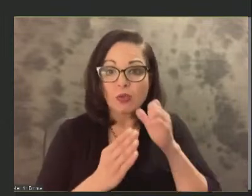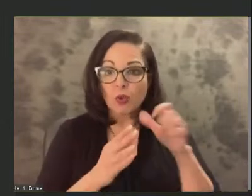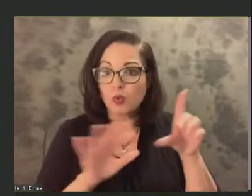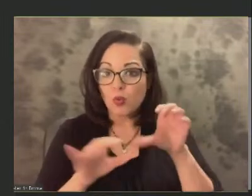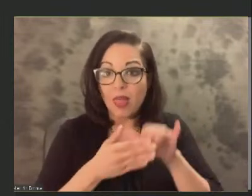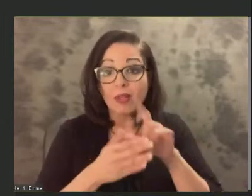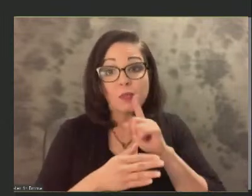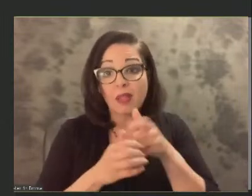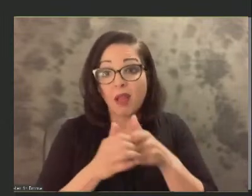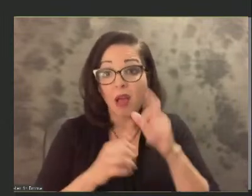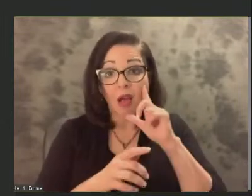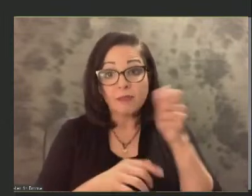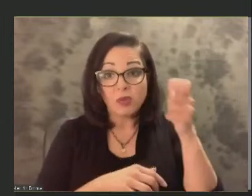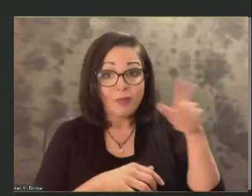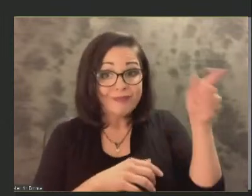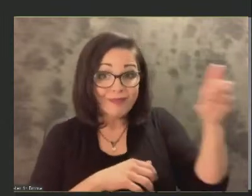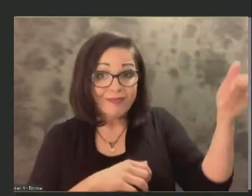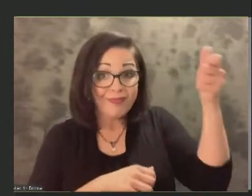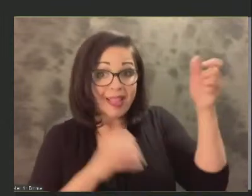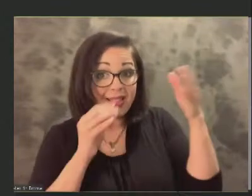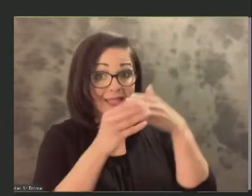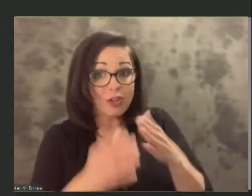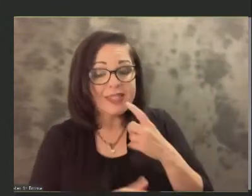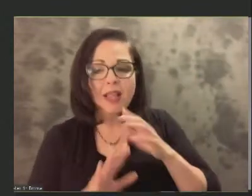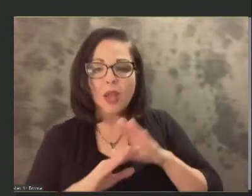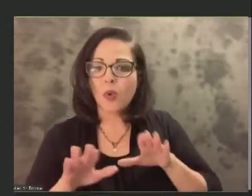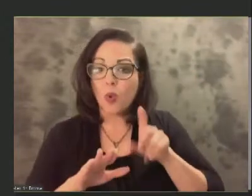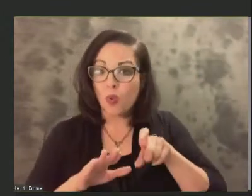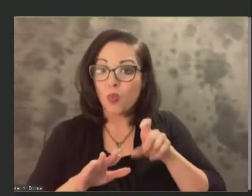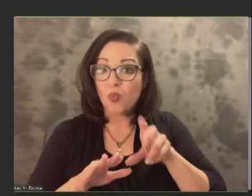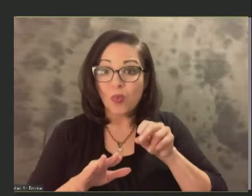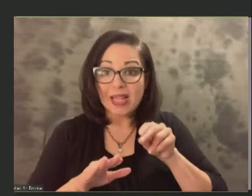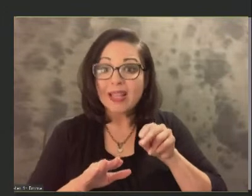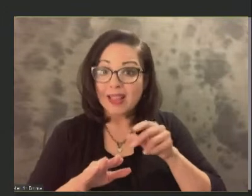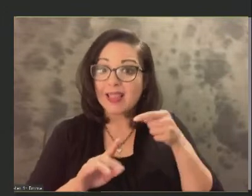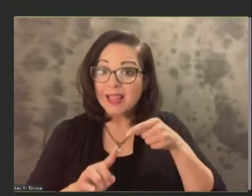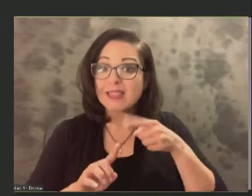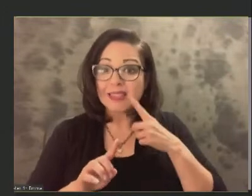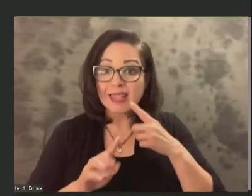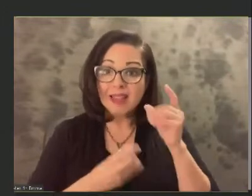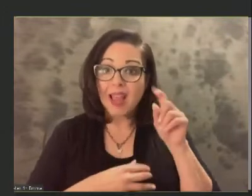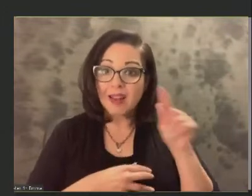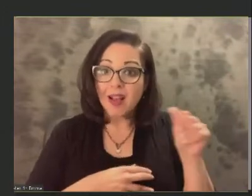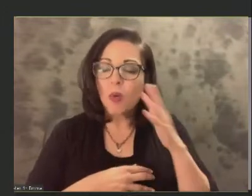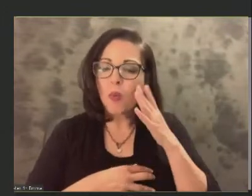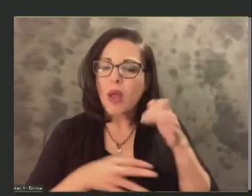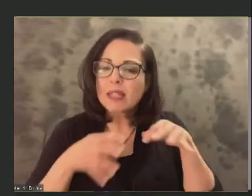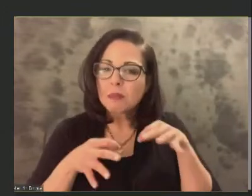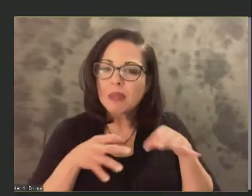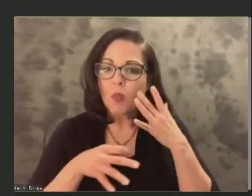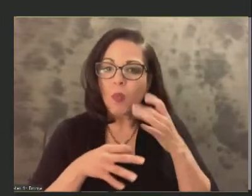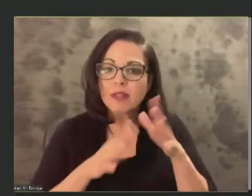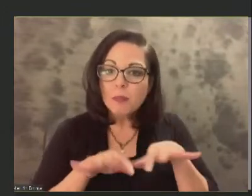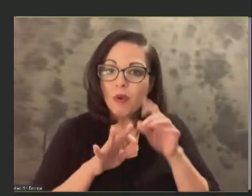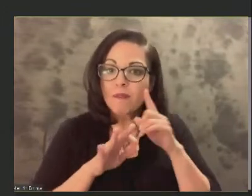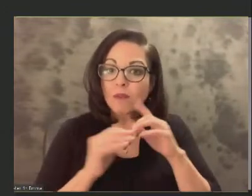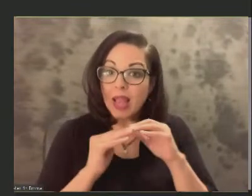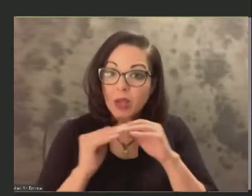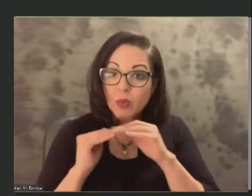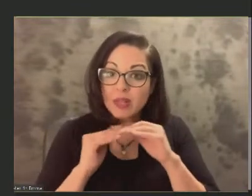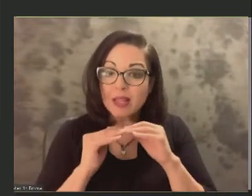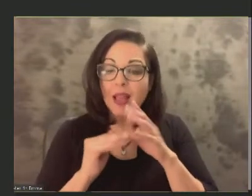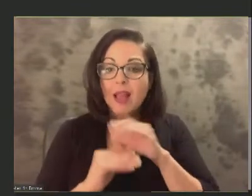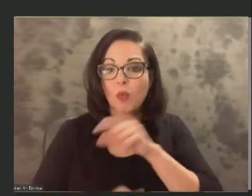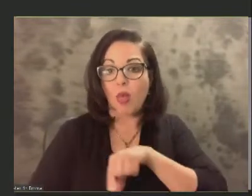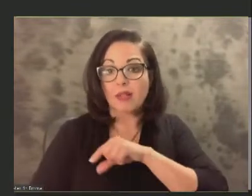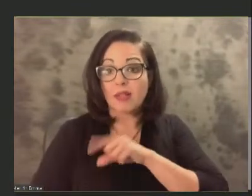say, no, we need this data, and explain why it's important for quality and important for equity. So it's important to say we want to